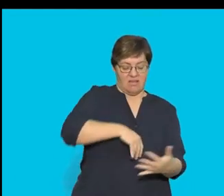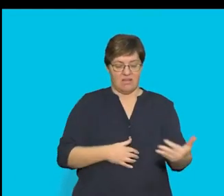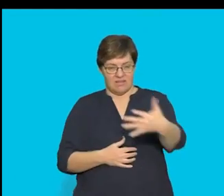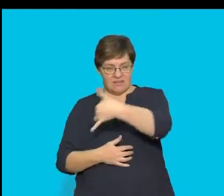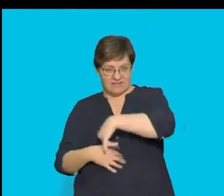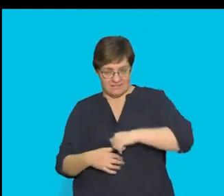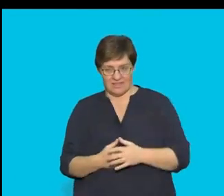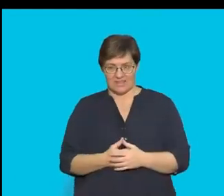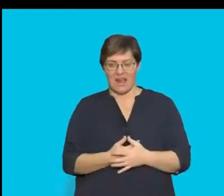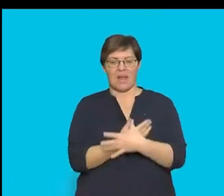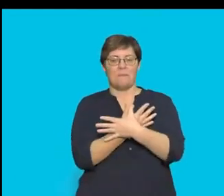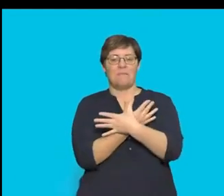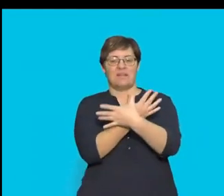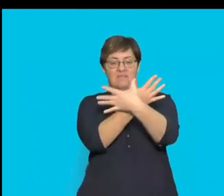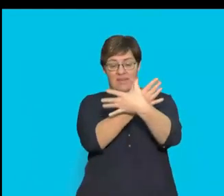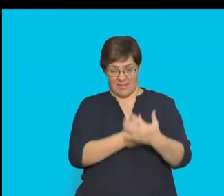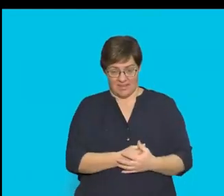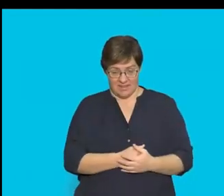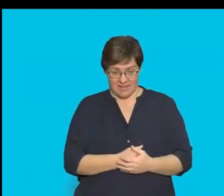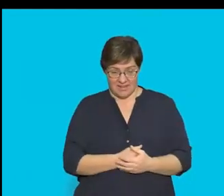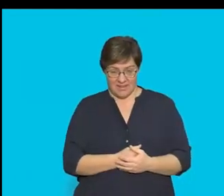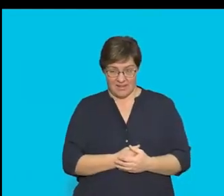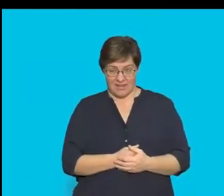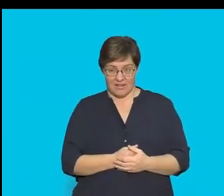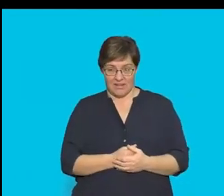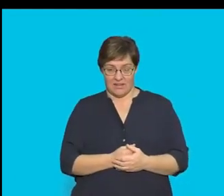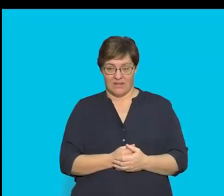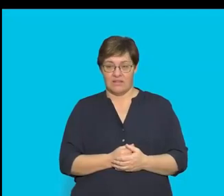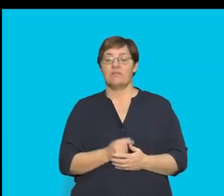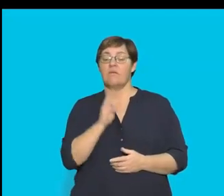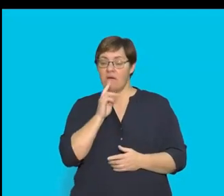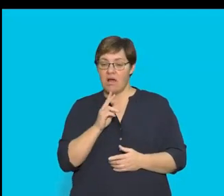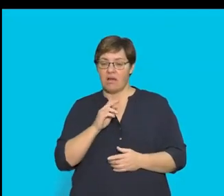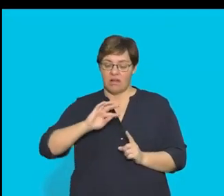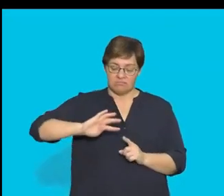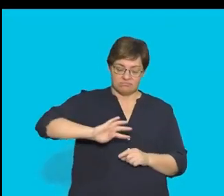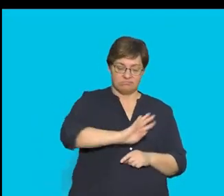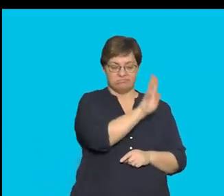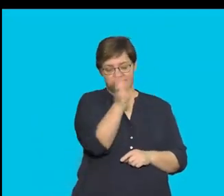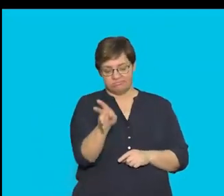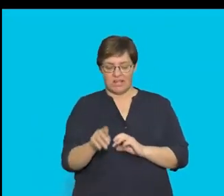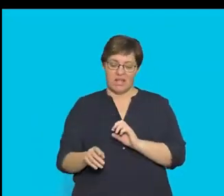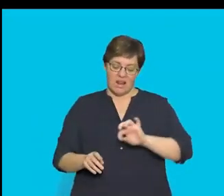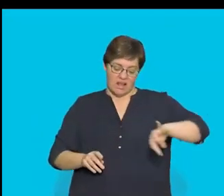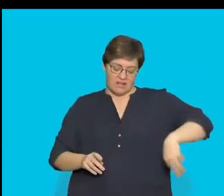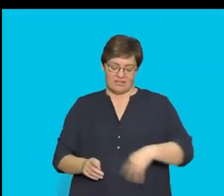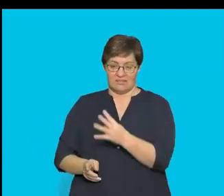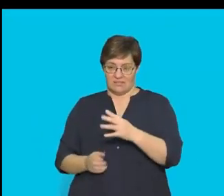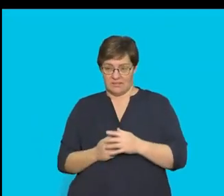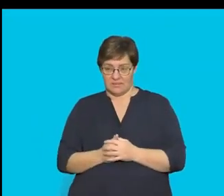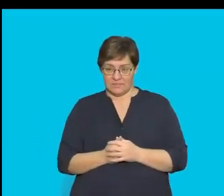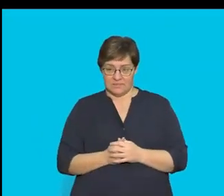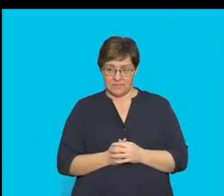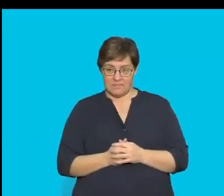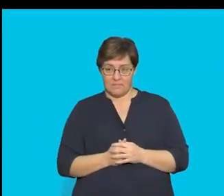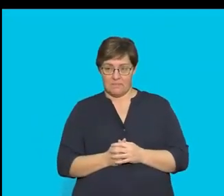would get a butterfly type pattern where the field lines, we would write them in as coming out of the north,